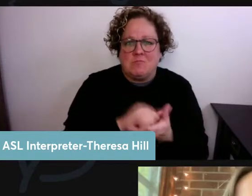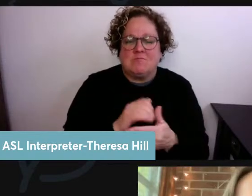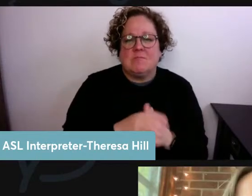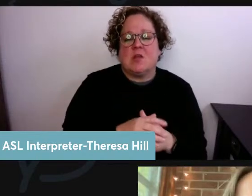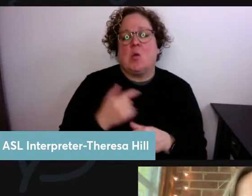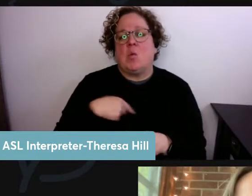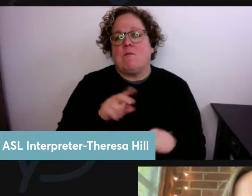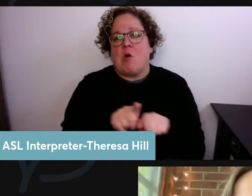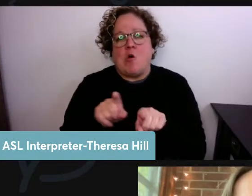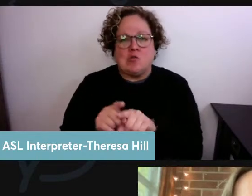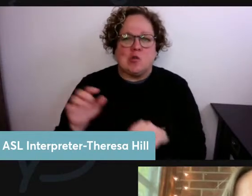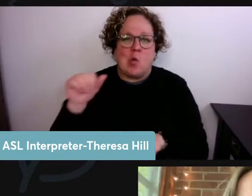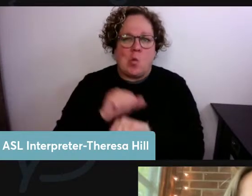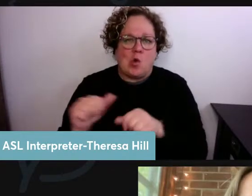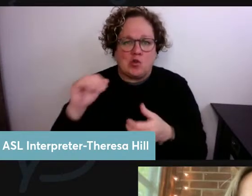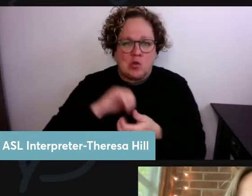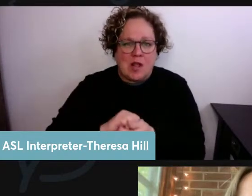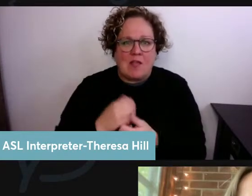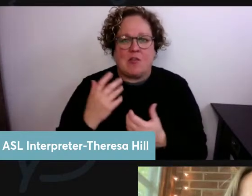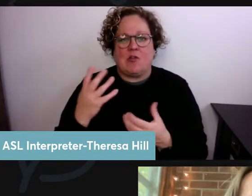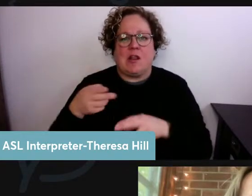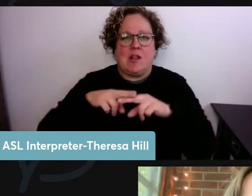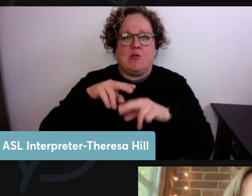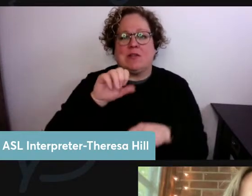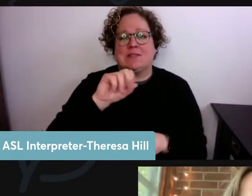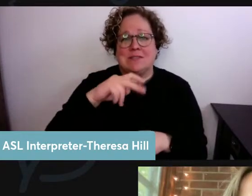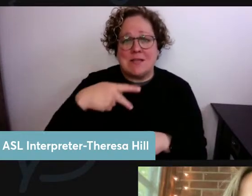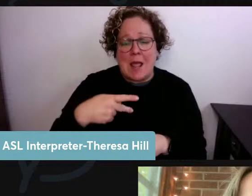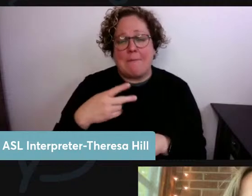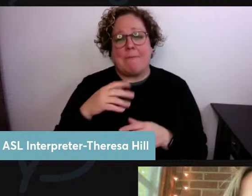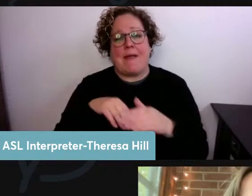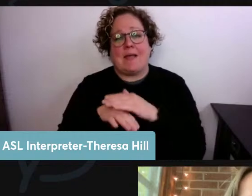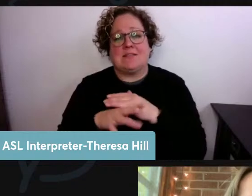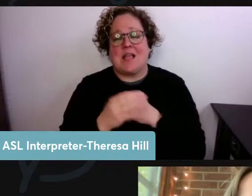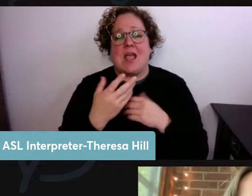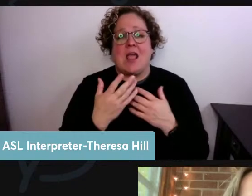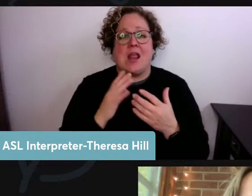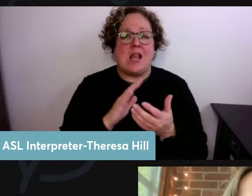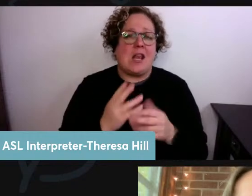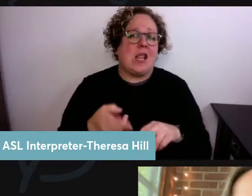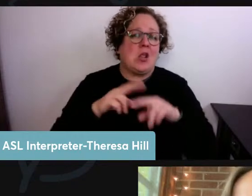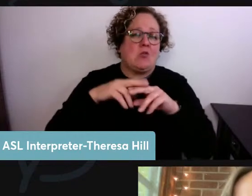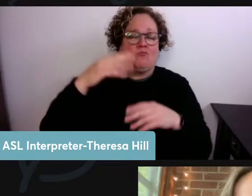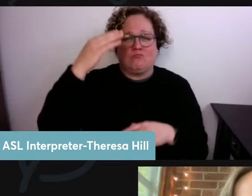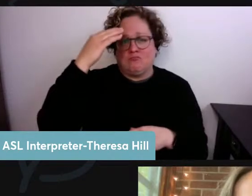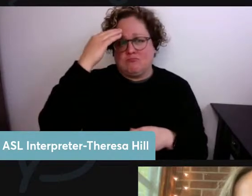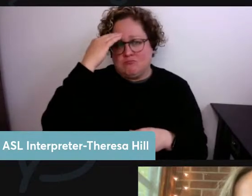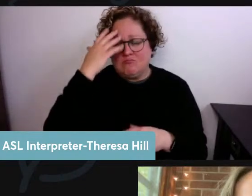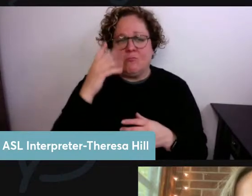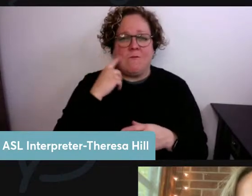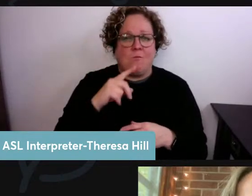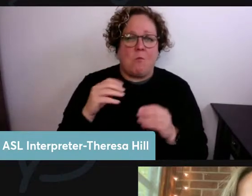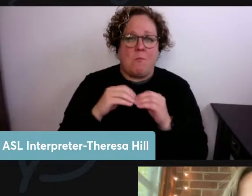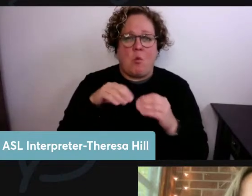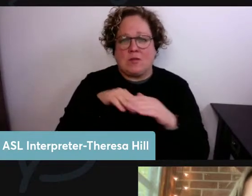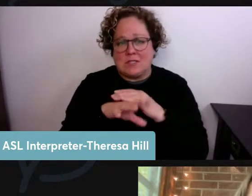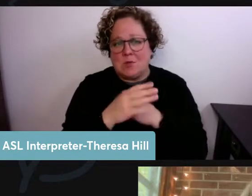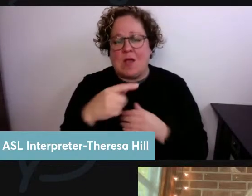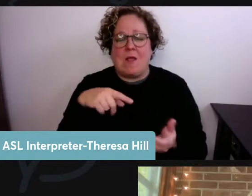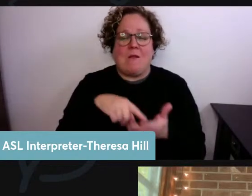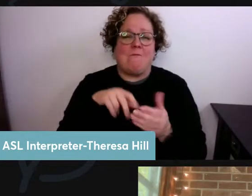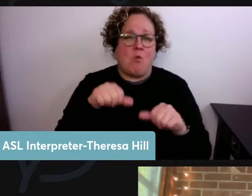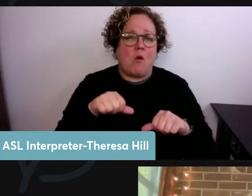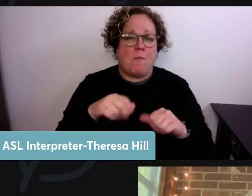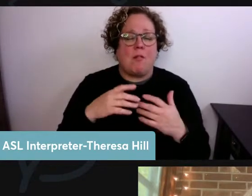to increase SNAP access and raise awareness about the critical need for more accessible, affordable housing.